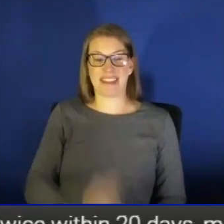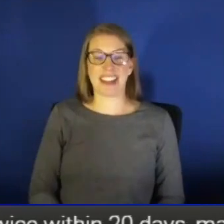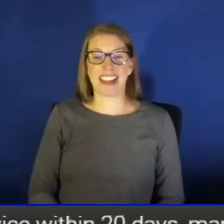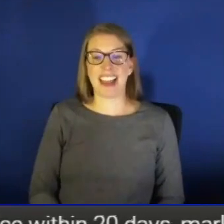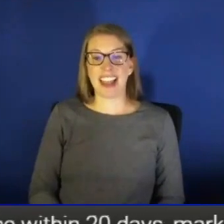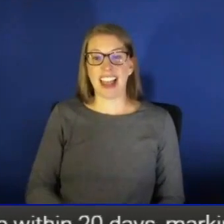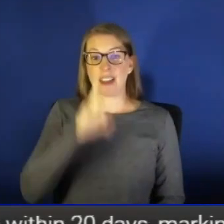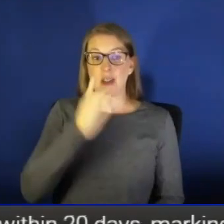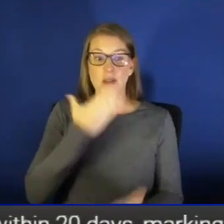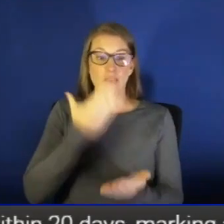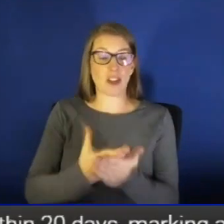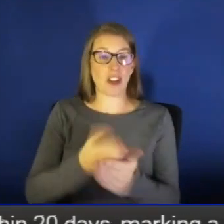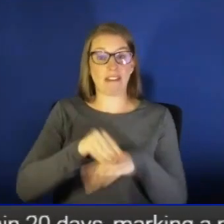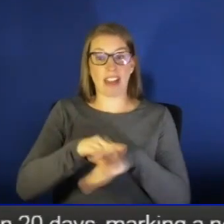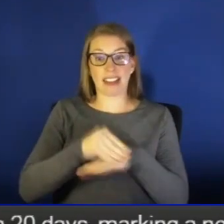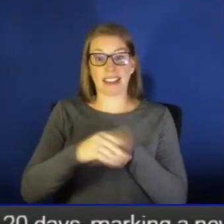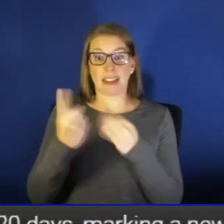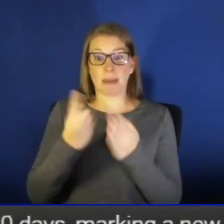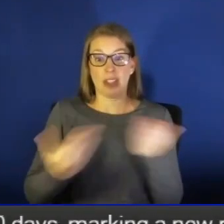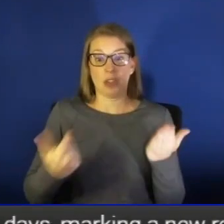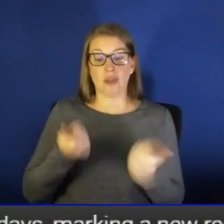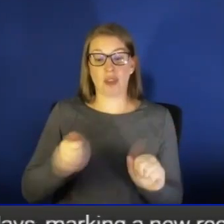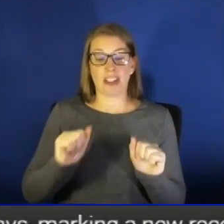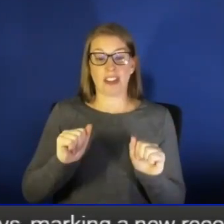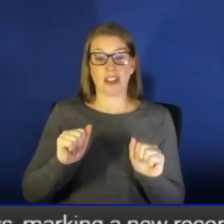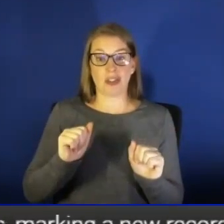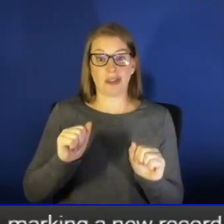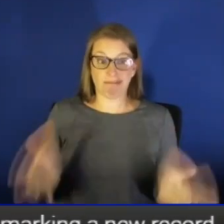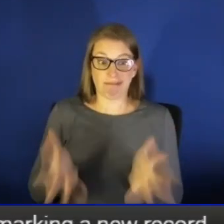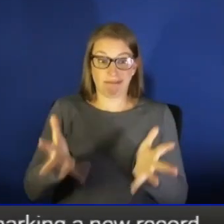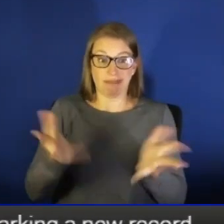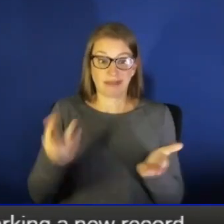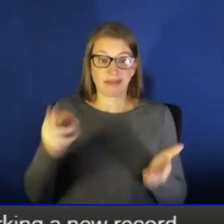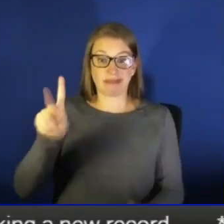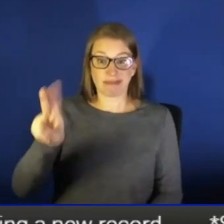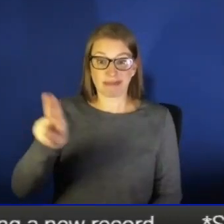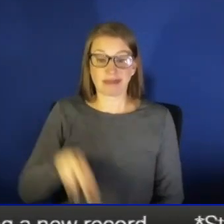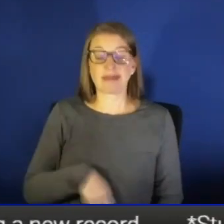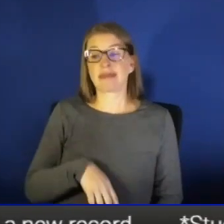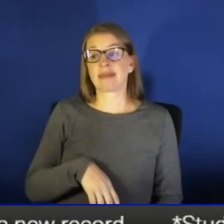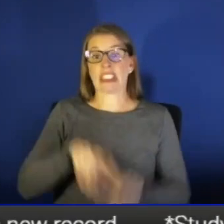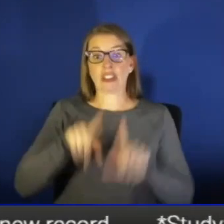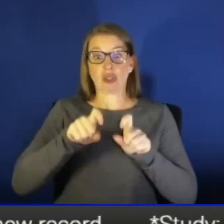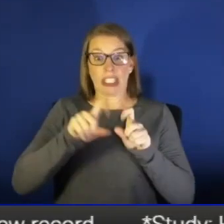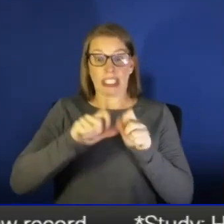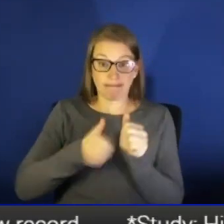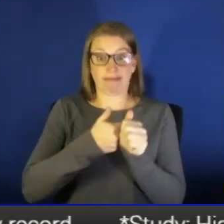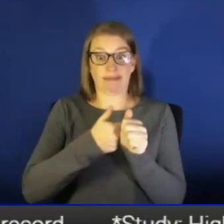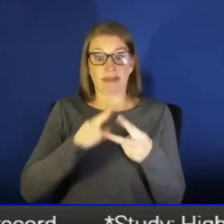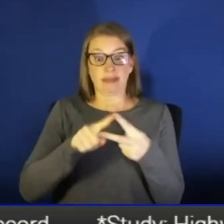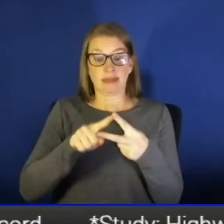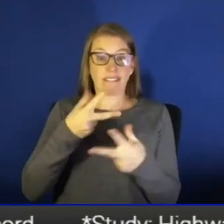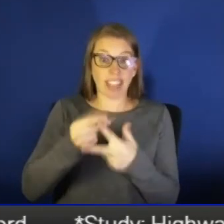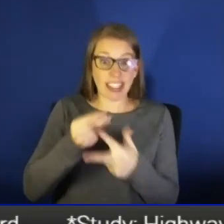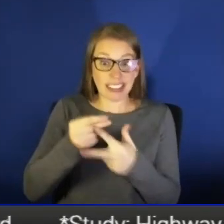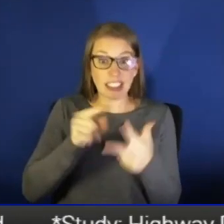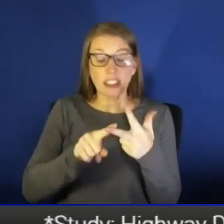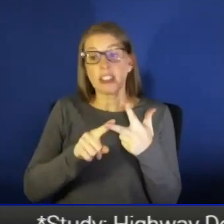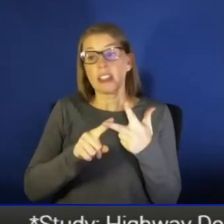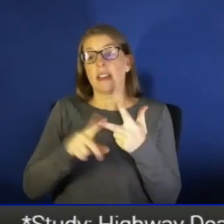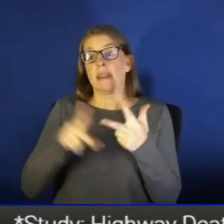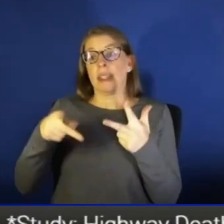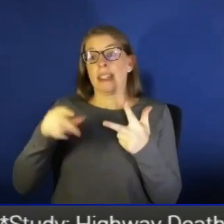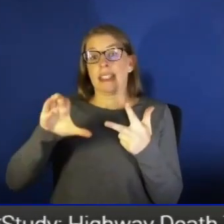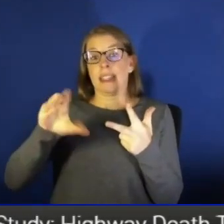try to promote here at the health system, and that's being up to date with your screenings, your vaccinations, all of your primary care. I think there was a good question